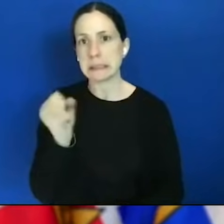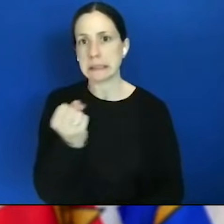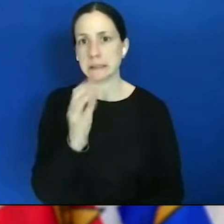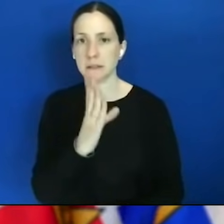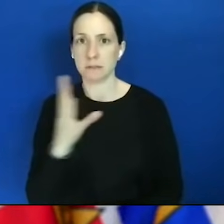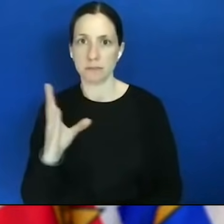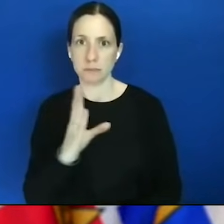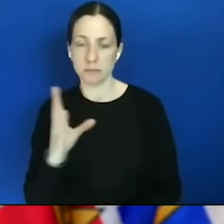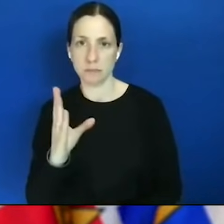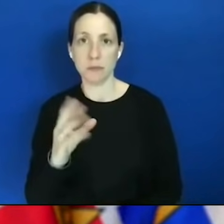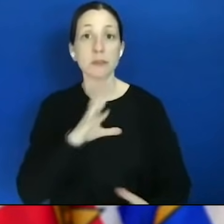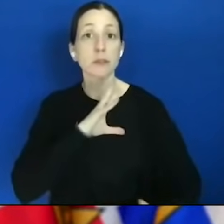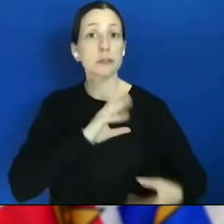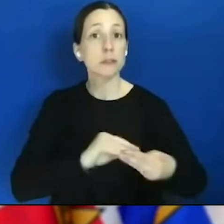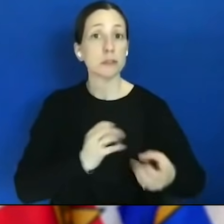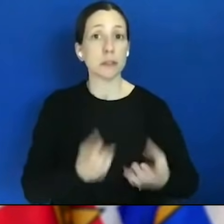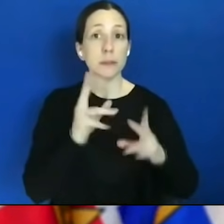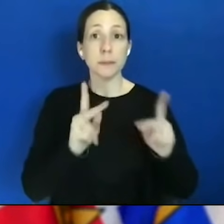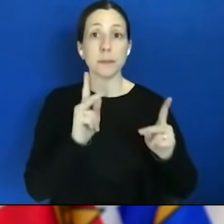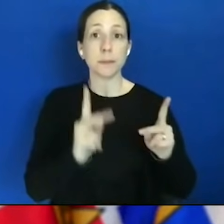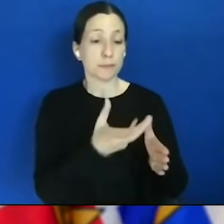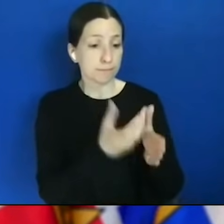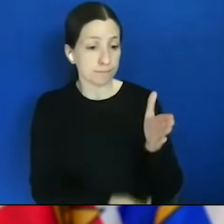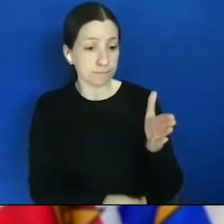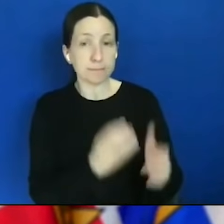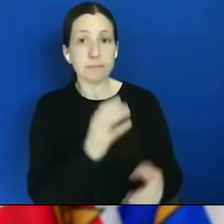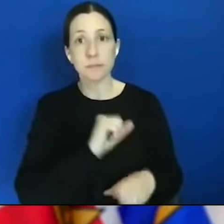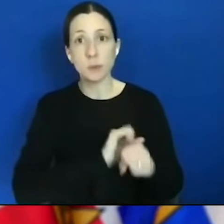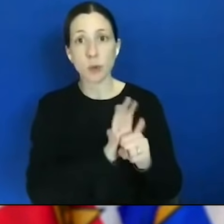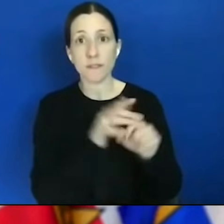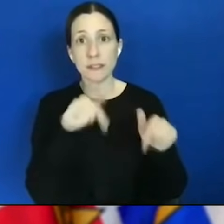that brings the total number of people we've lost to COVID-19 to